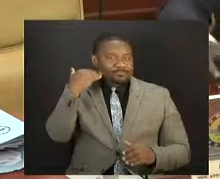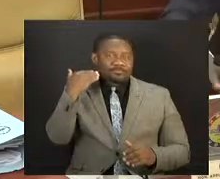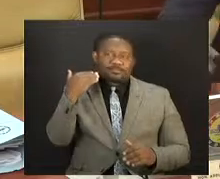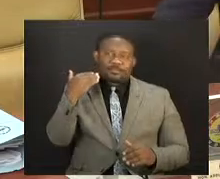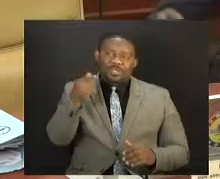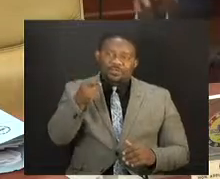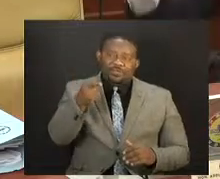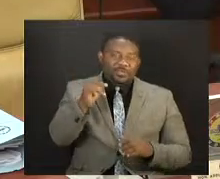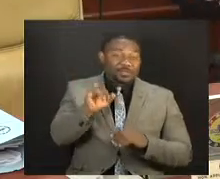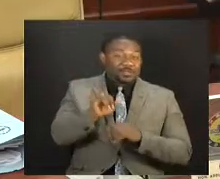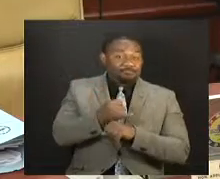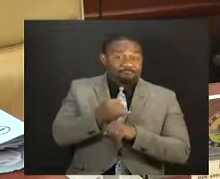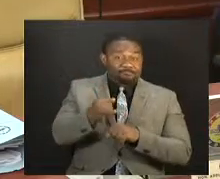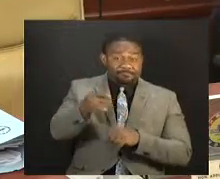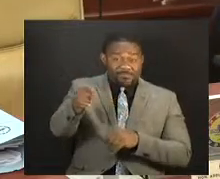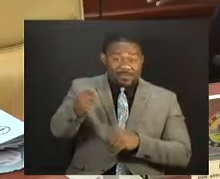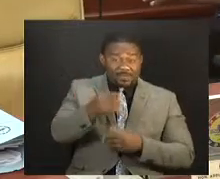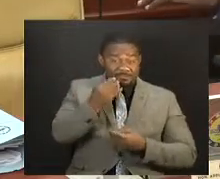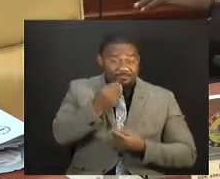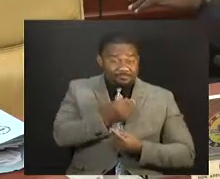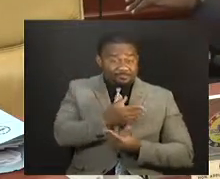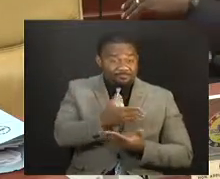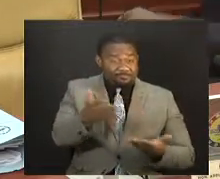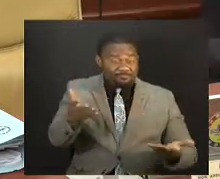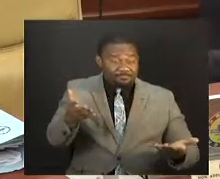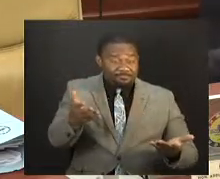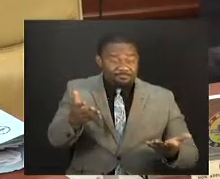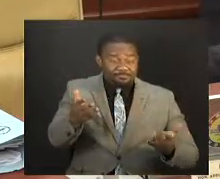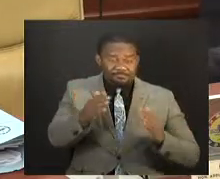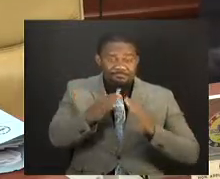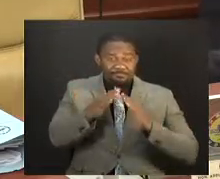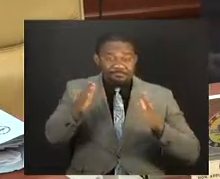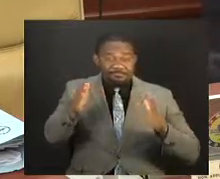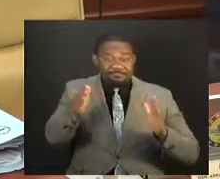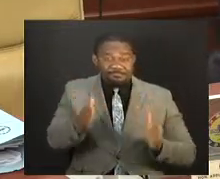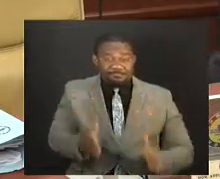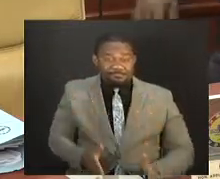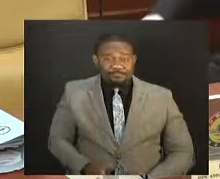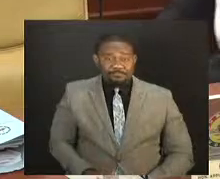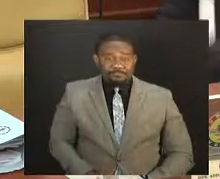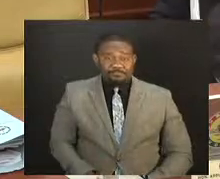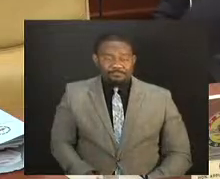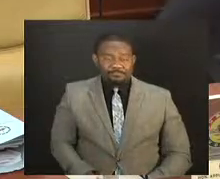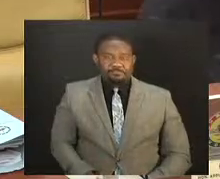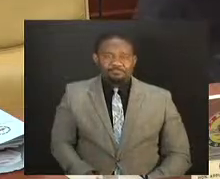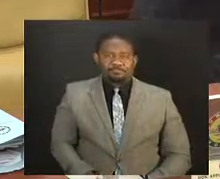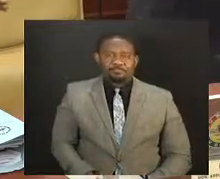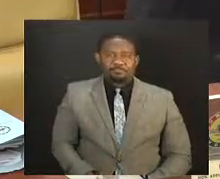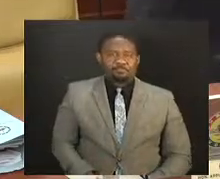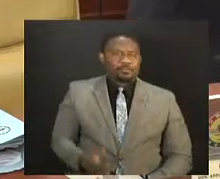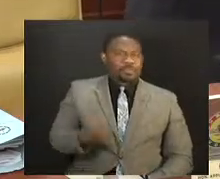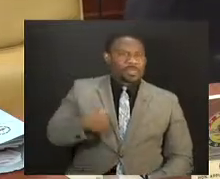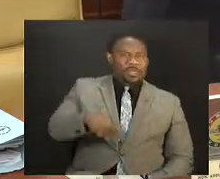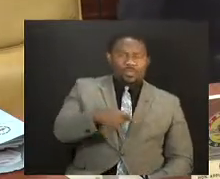body, to apprise the House. So all our cry